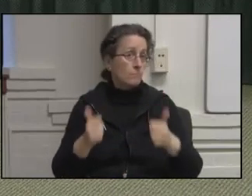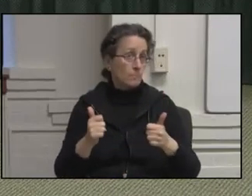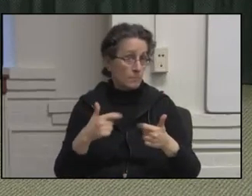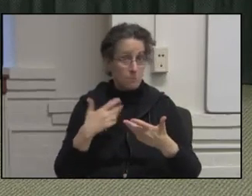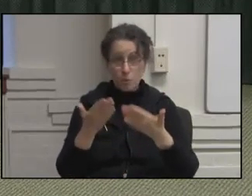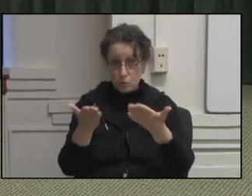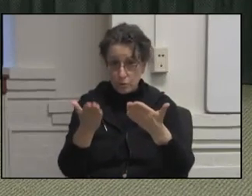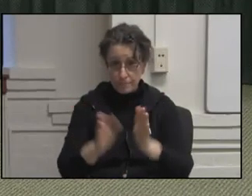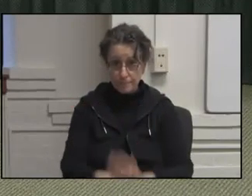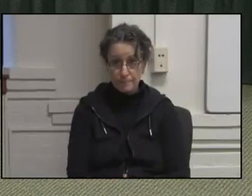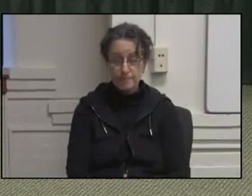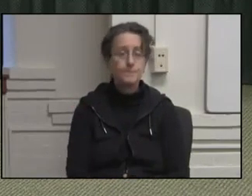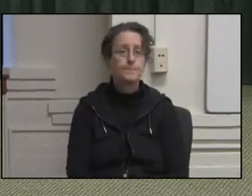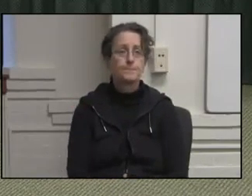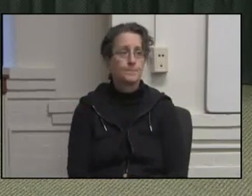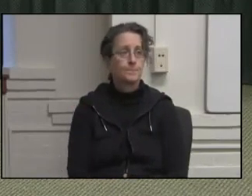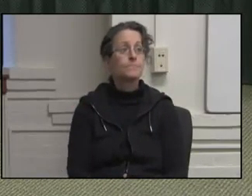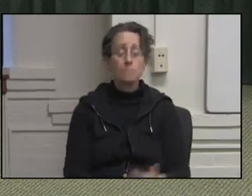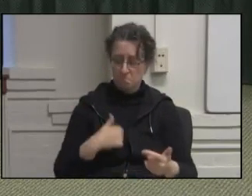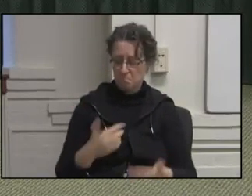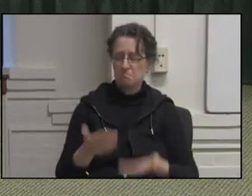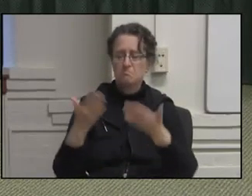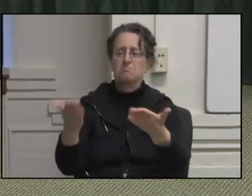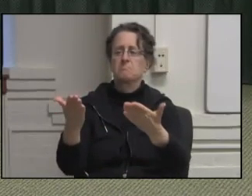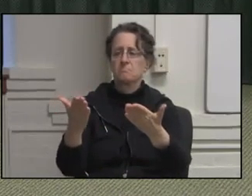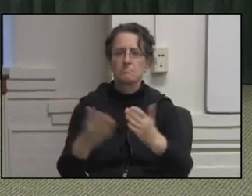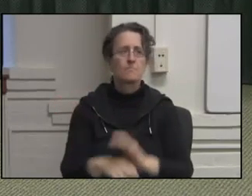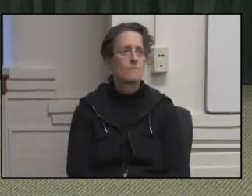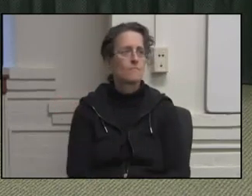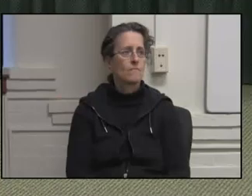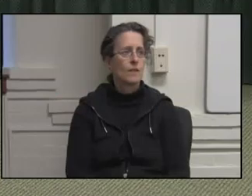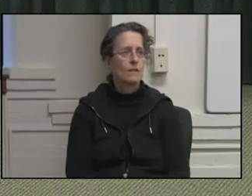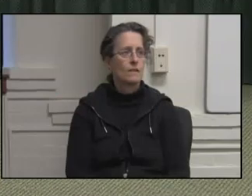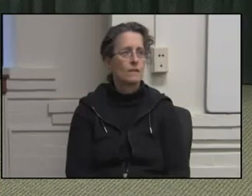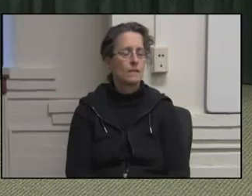motion. I'll make a motion. All right, Liz.